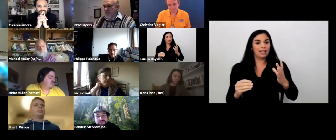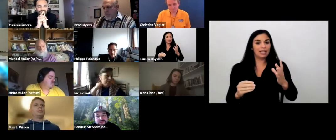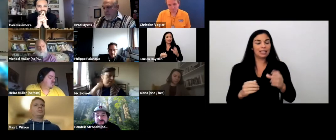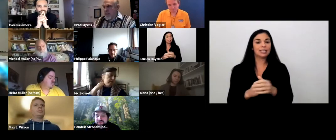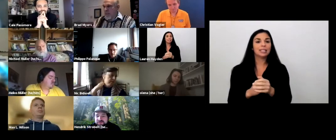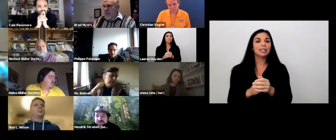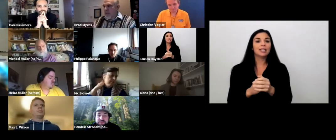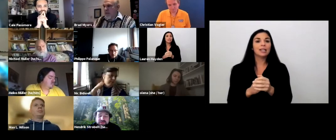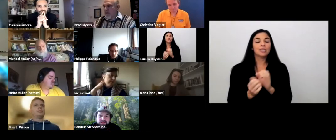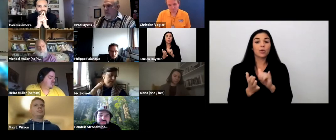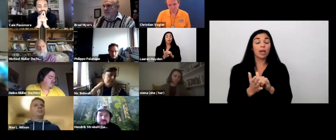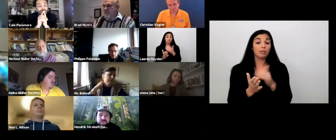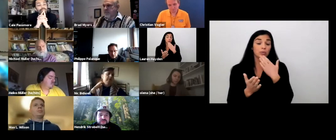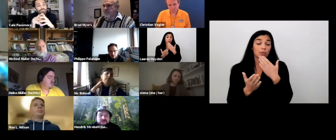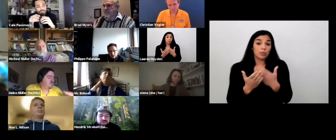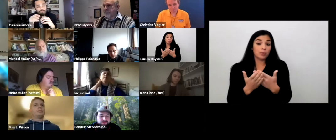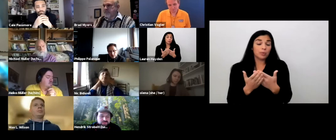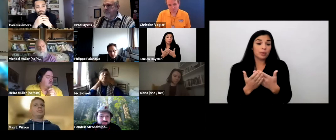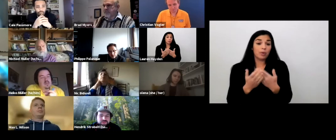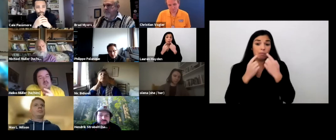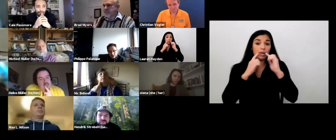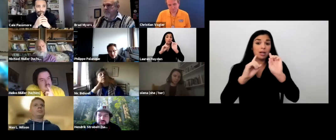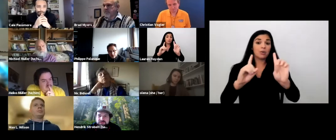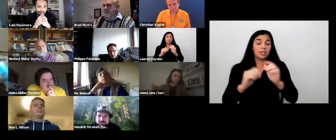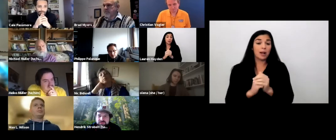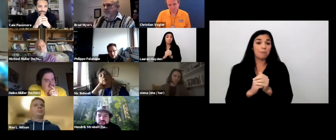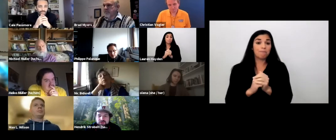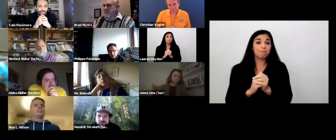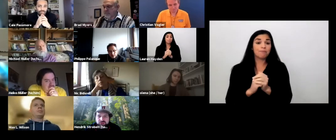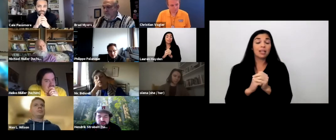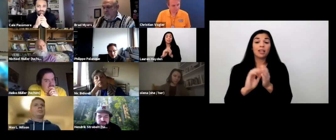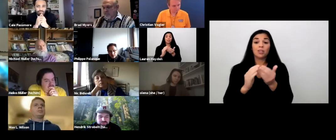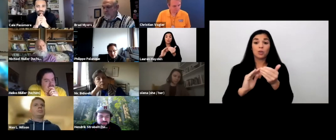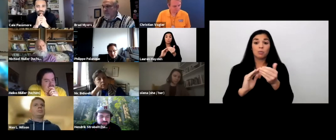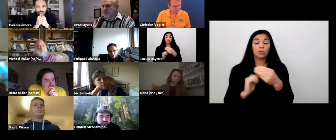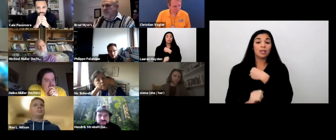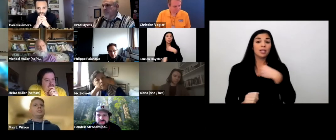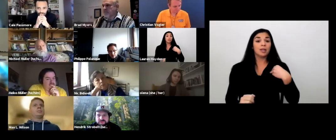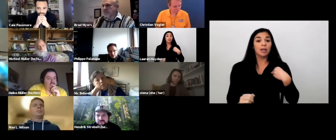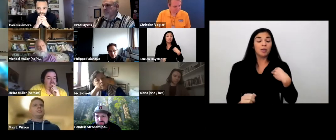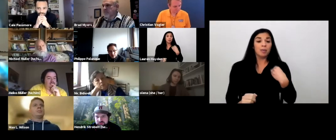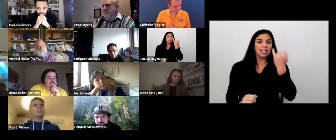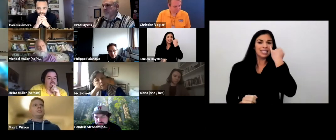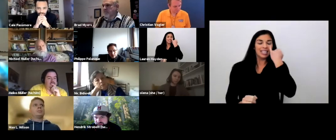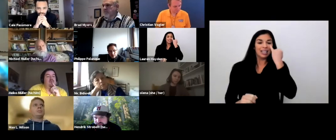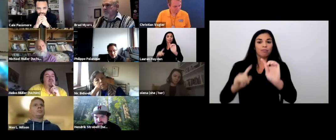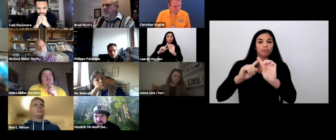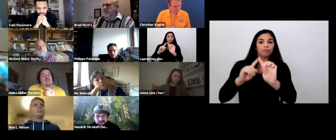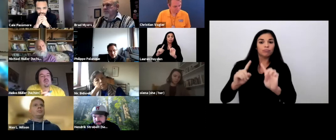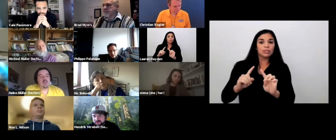but that was very well received, especially from members of the communities who are from countries with